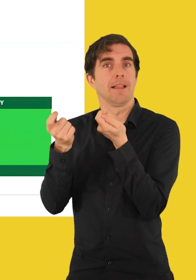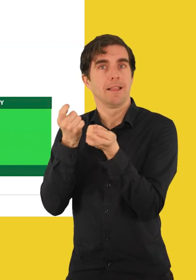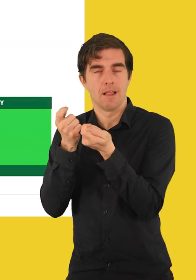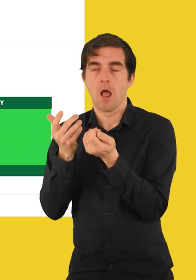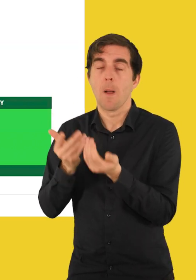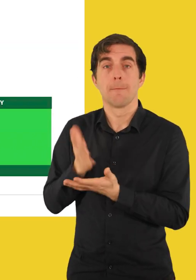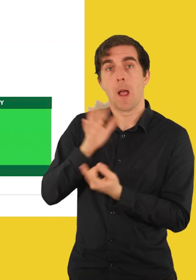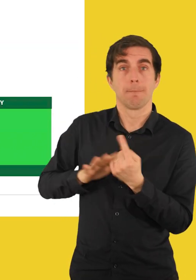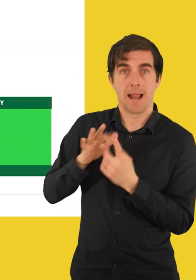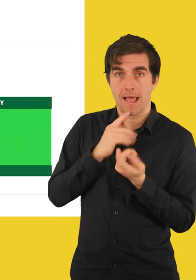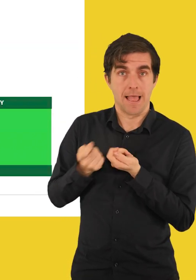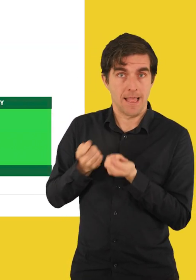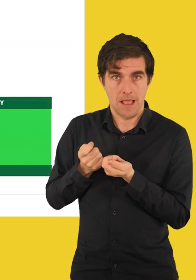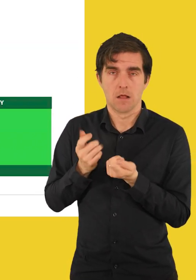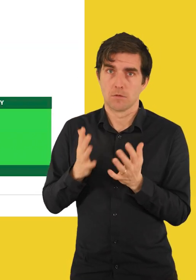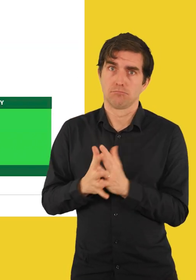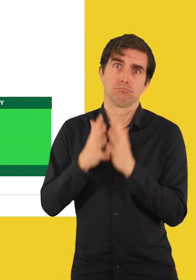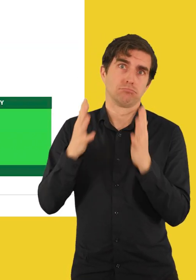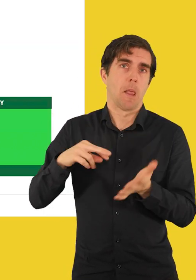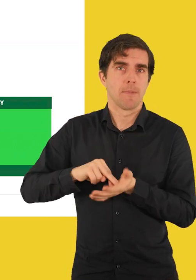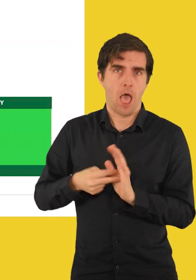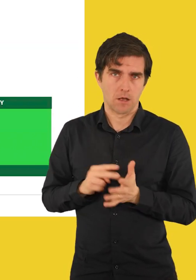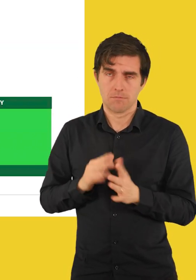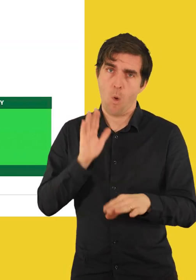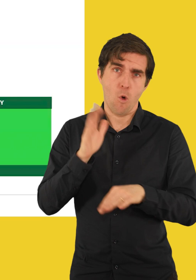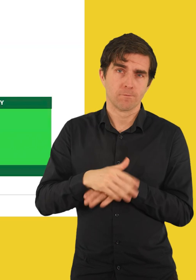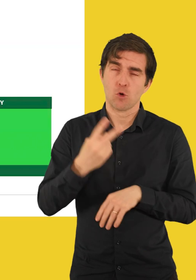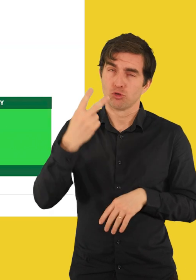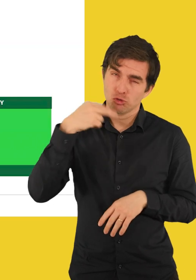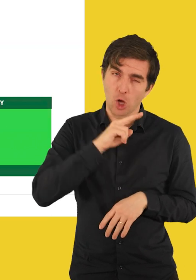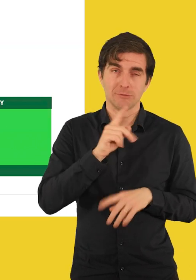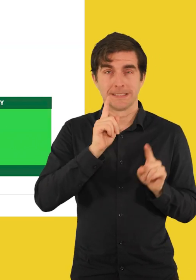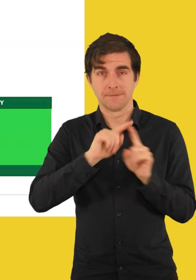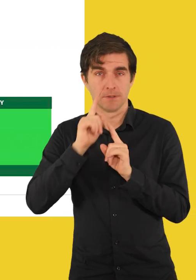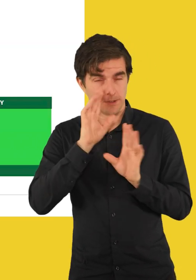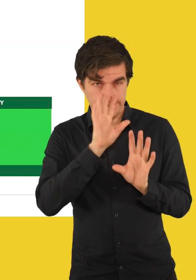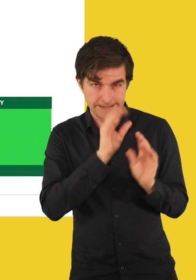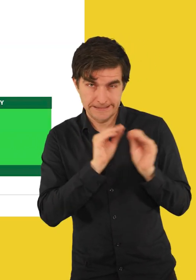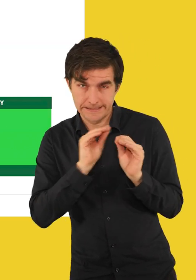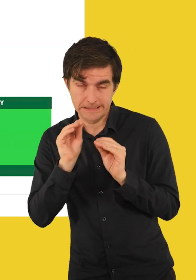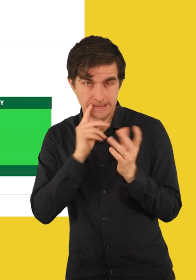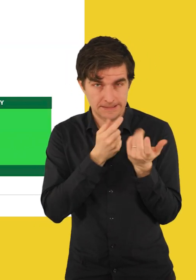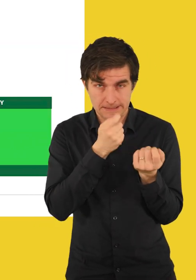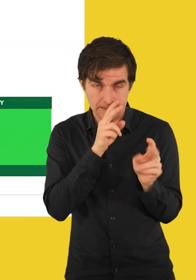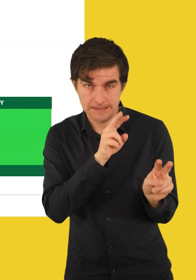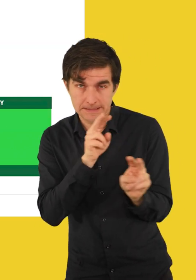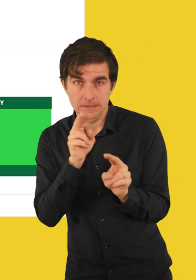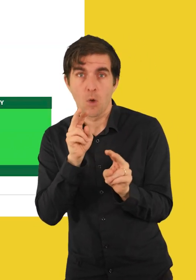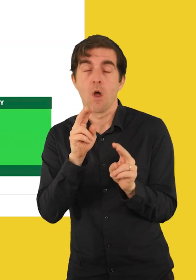Barbara Tracht. And basically, it's a big plan with more than 200 measures. But the general